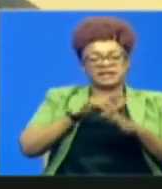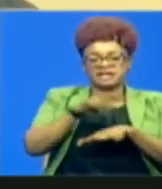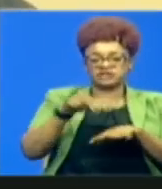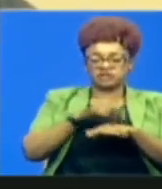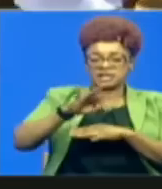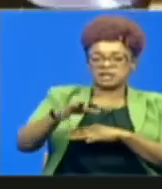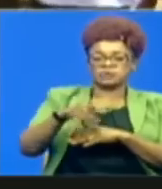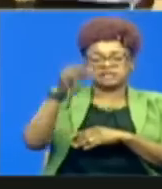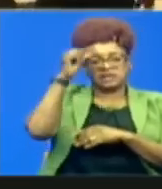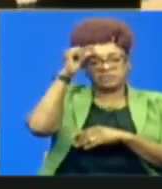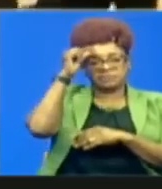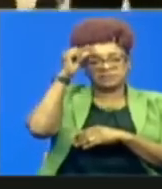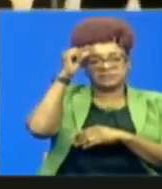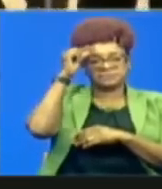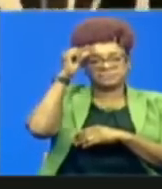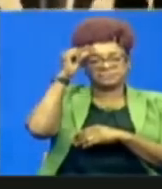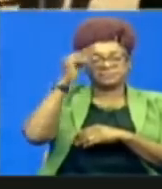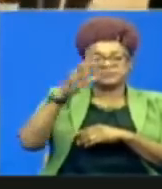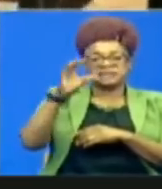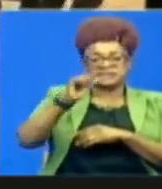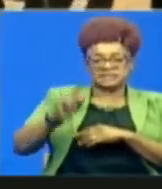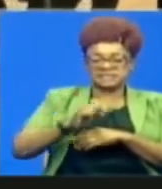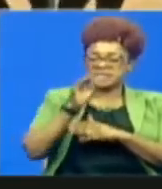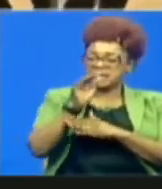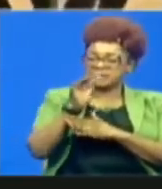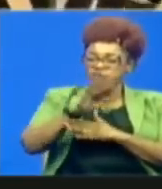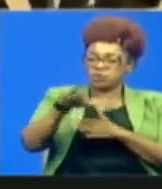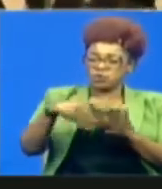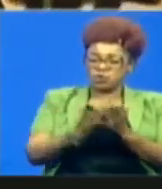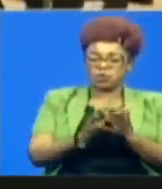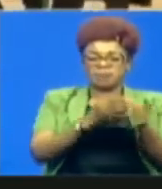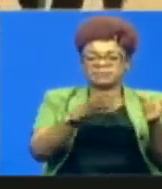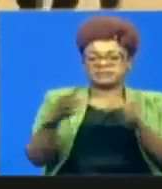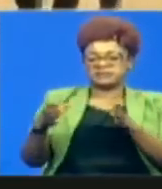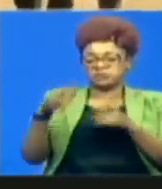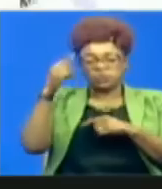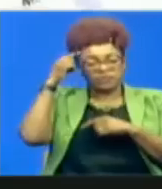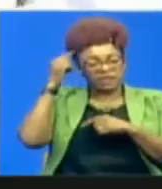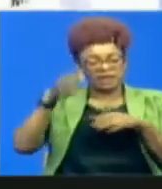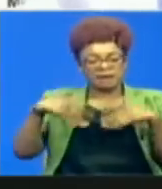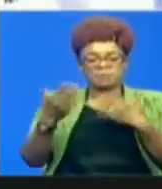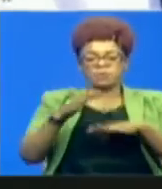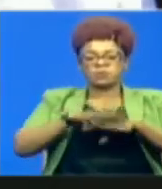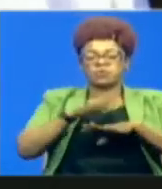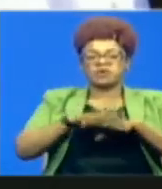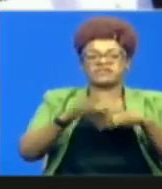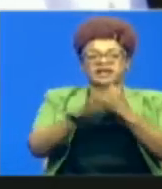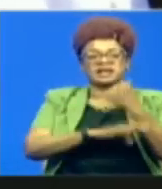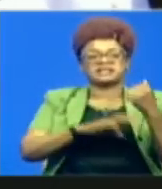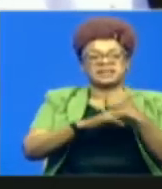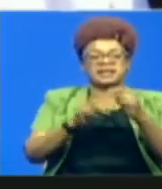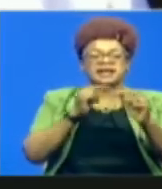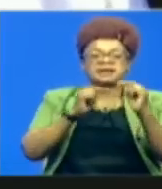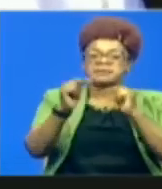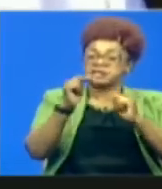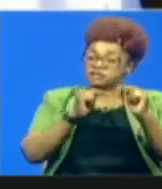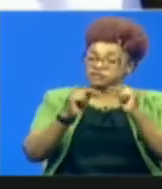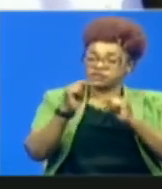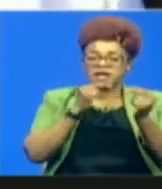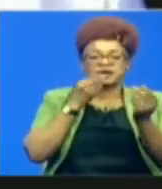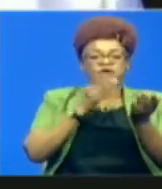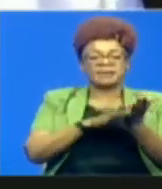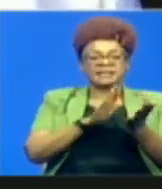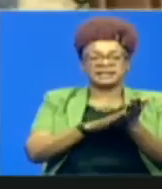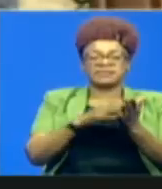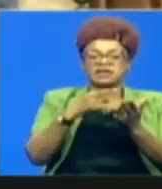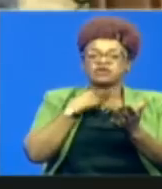county governments. The CS urged all parties to consider the good of the country in their deliberation, recommending that the union